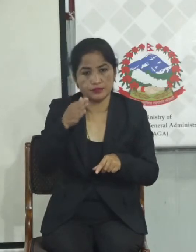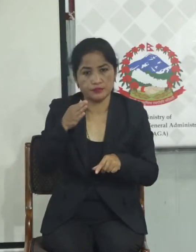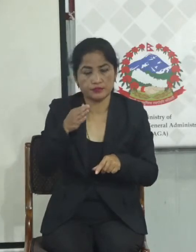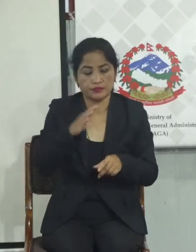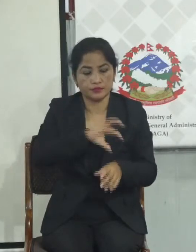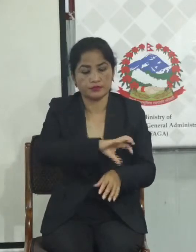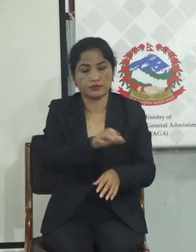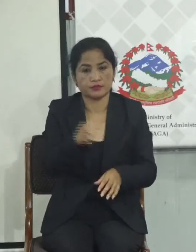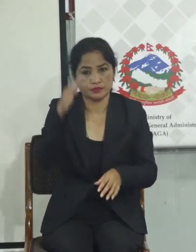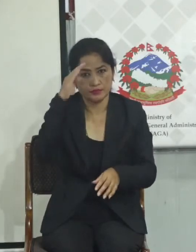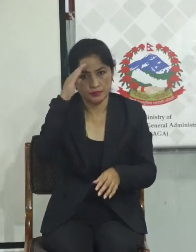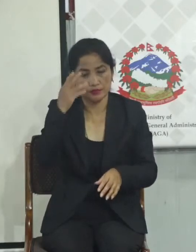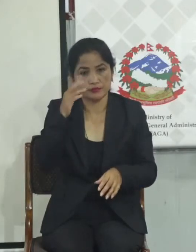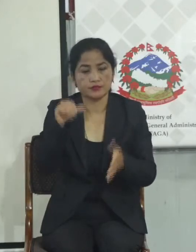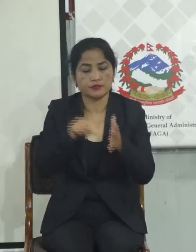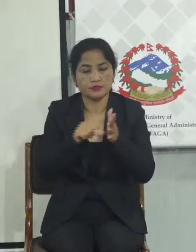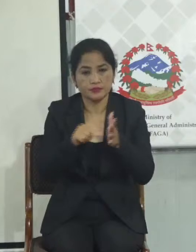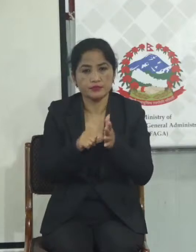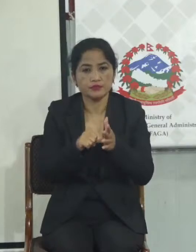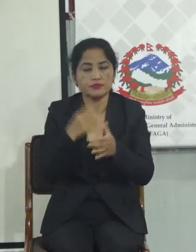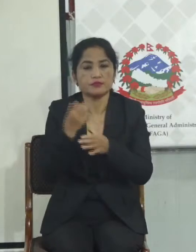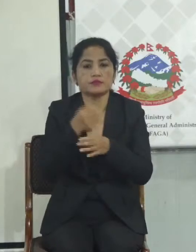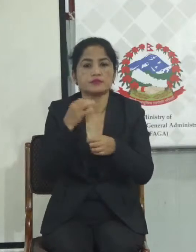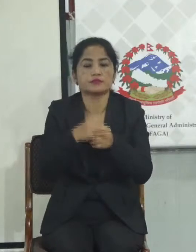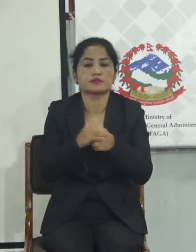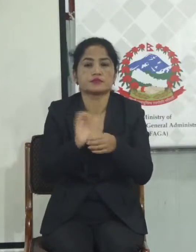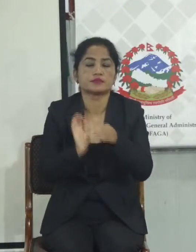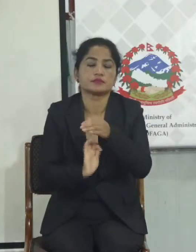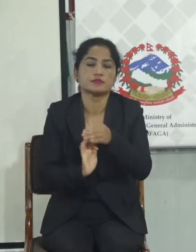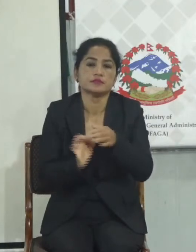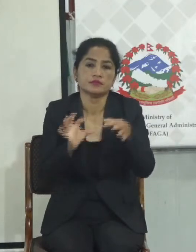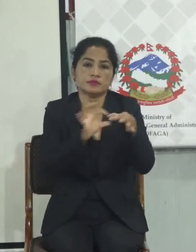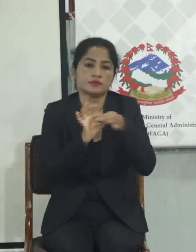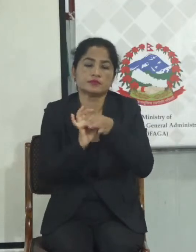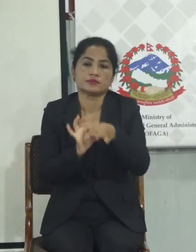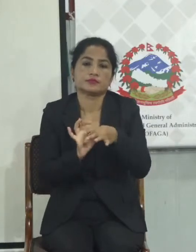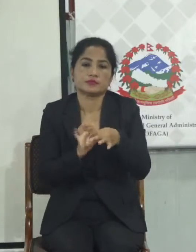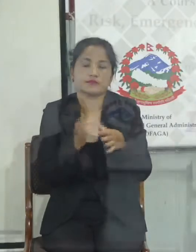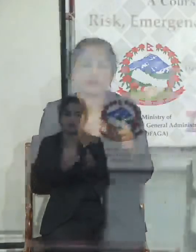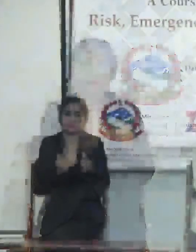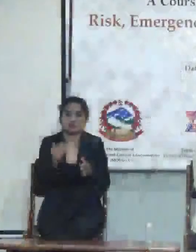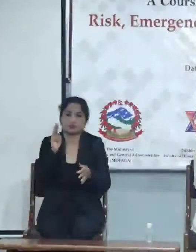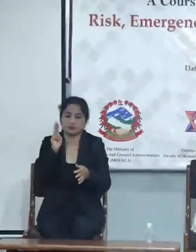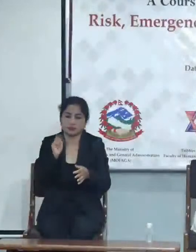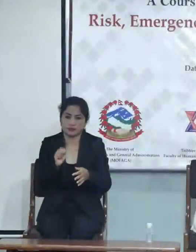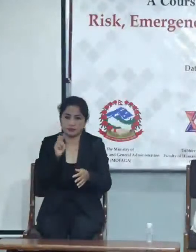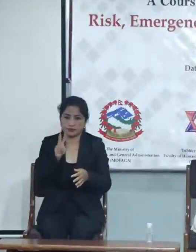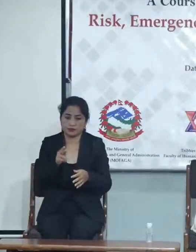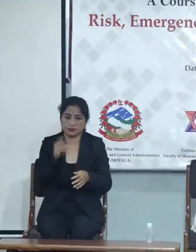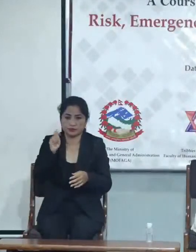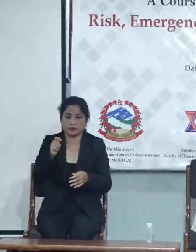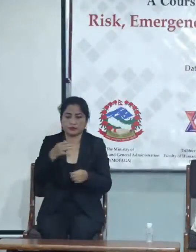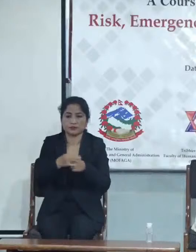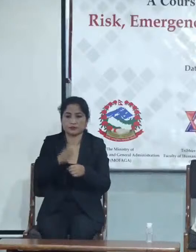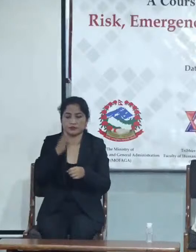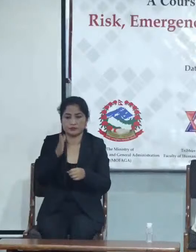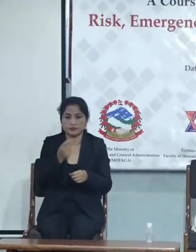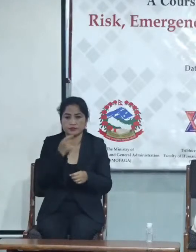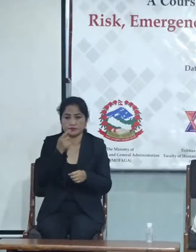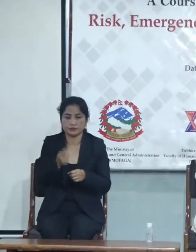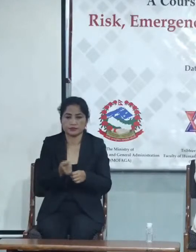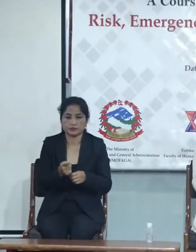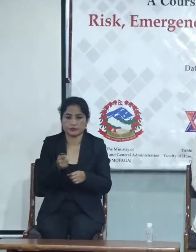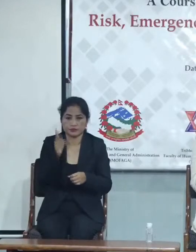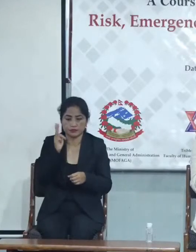well as with the provincial government. That is the legal provision. And in a grassroots level, in the local LDMC, local disaster management